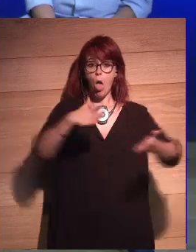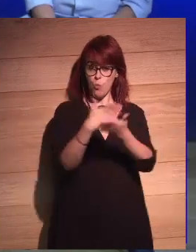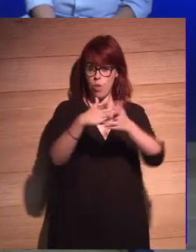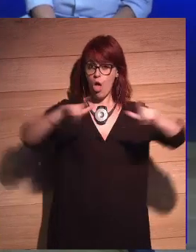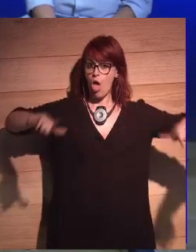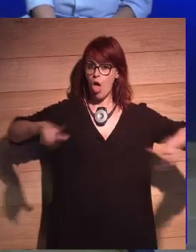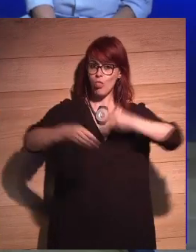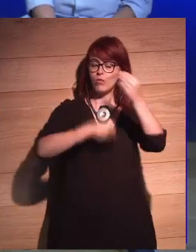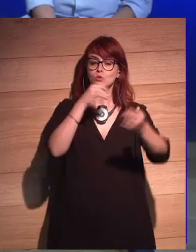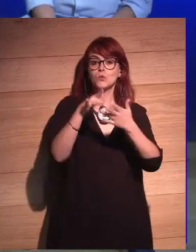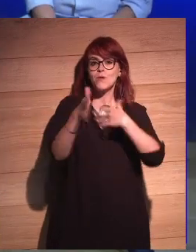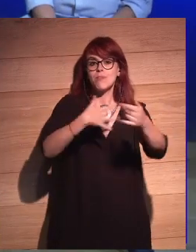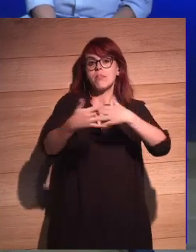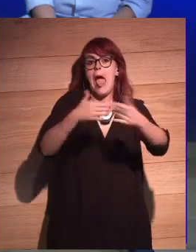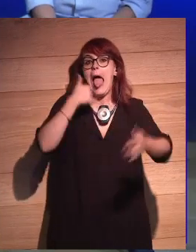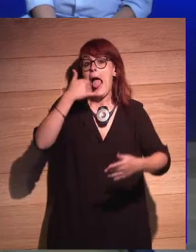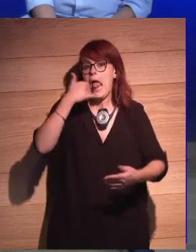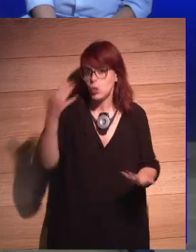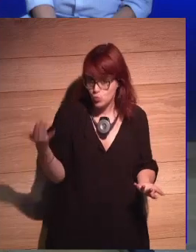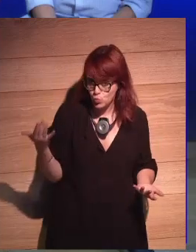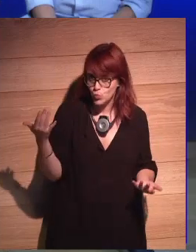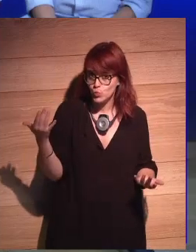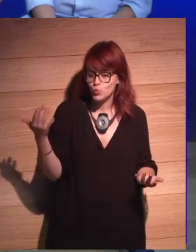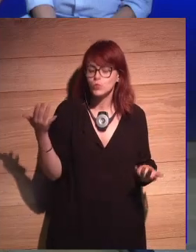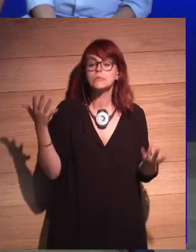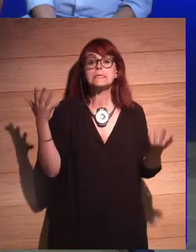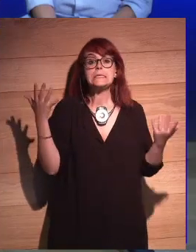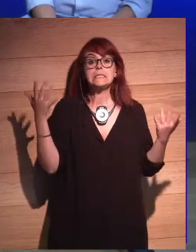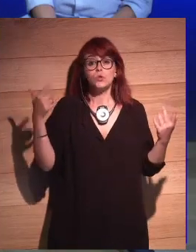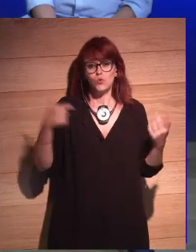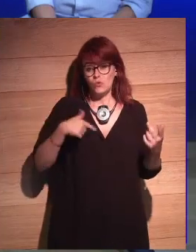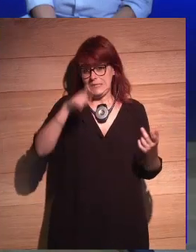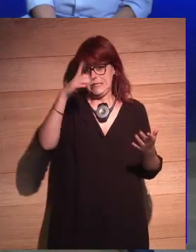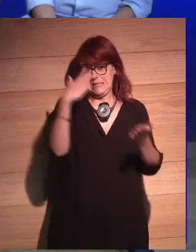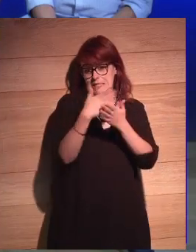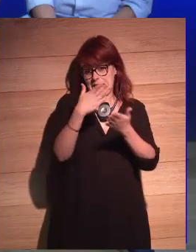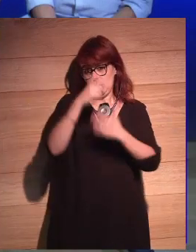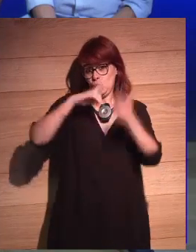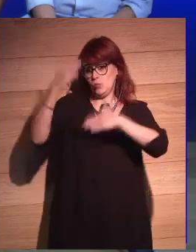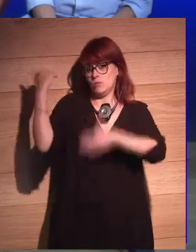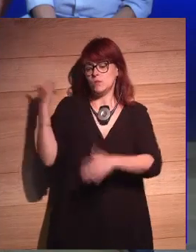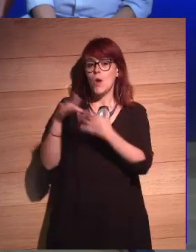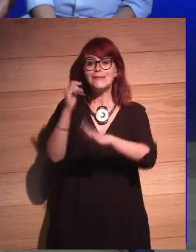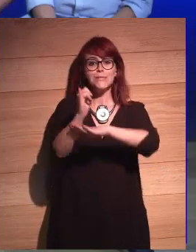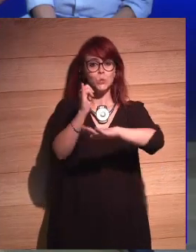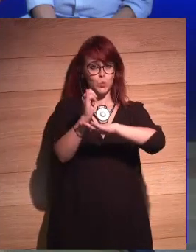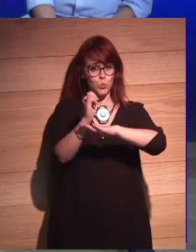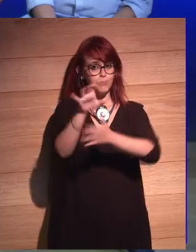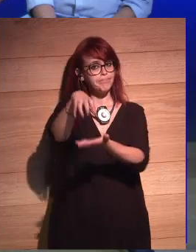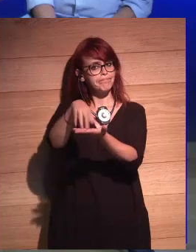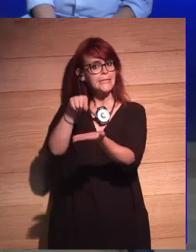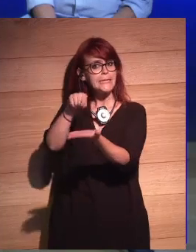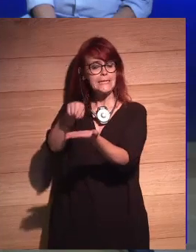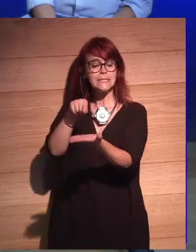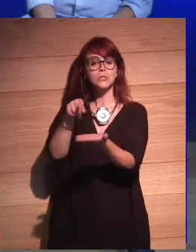an activity that usually takes place in a classroom, so to speak, when you're going to do something manual. So, I started